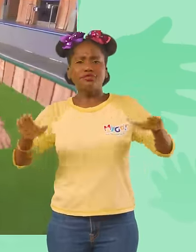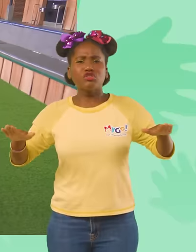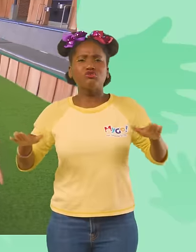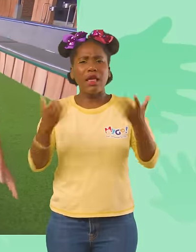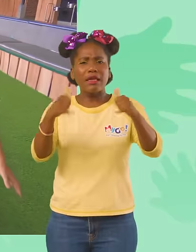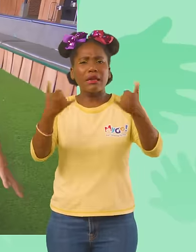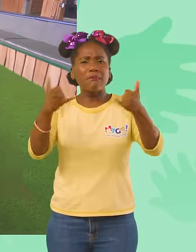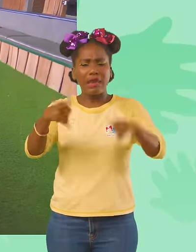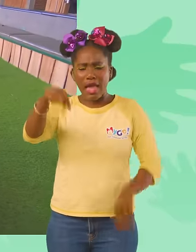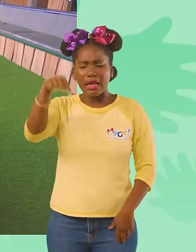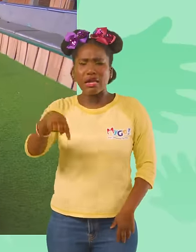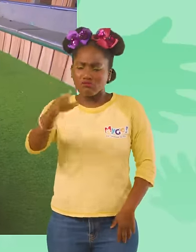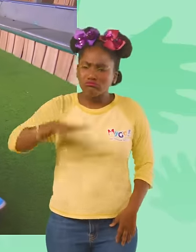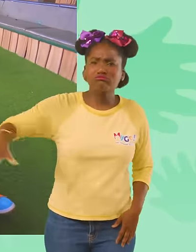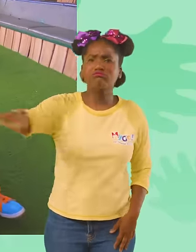at the Diamondbacks game.